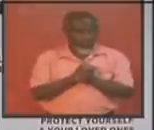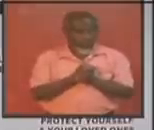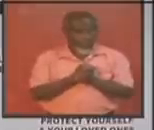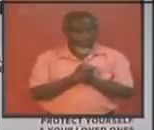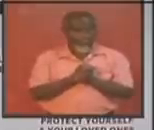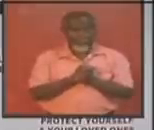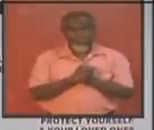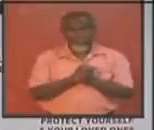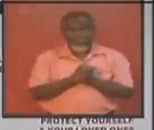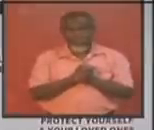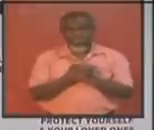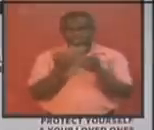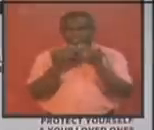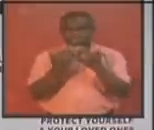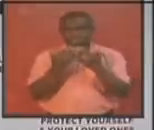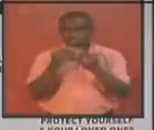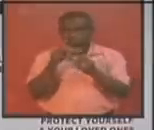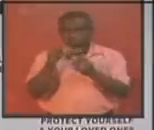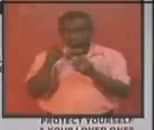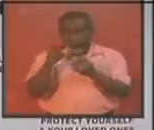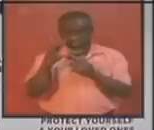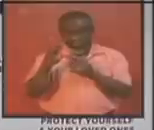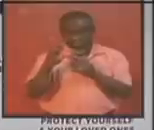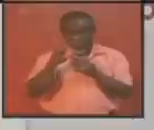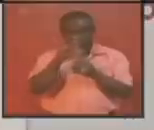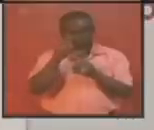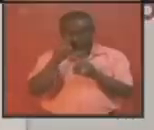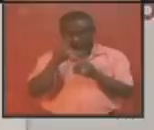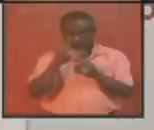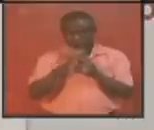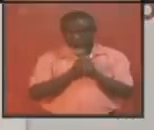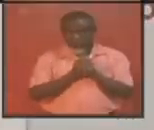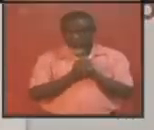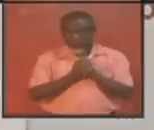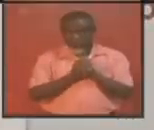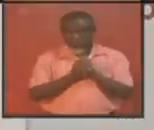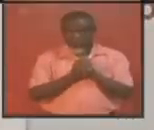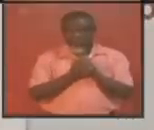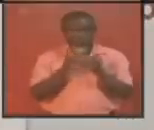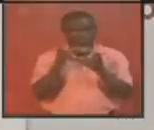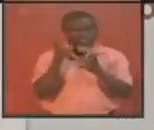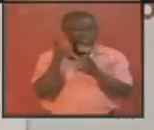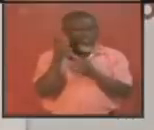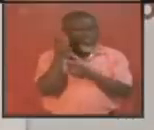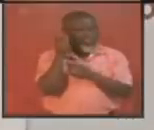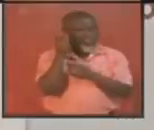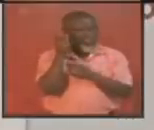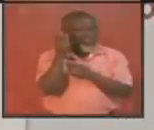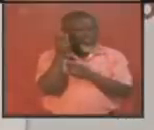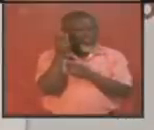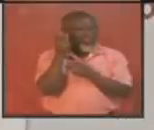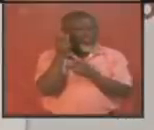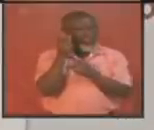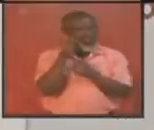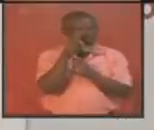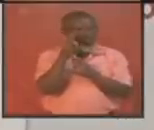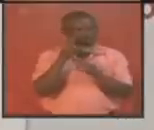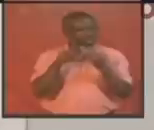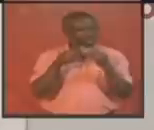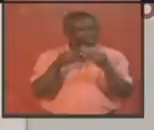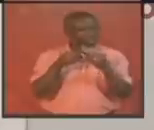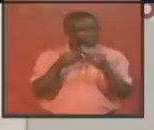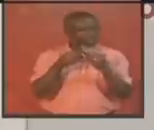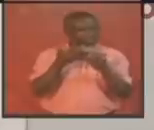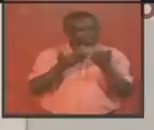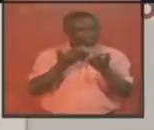Thank you, TV6, for the question. And what I heard was a question with respect to further